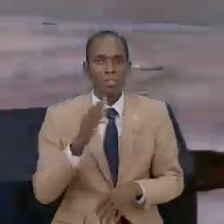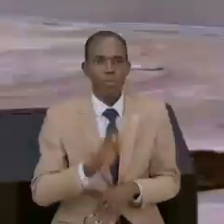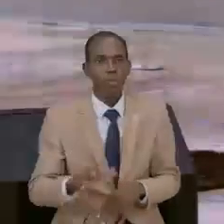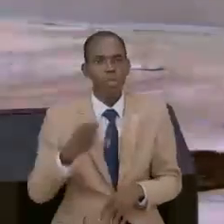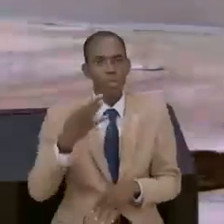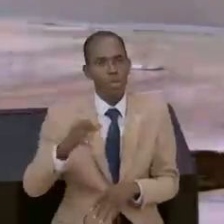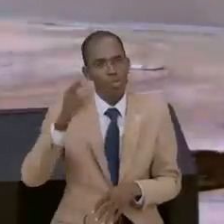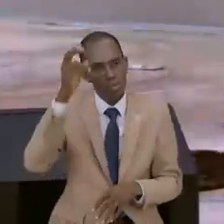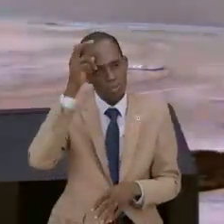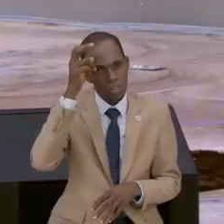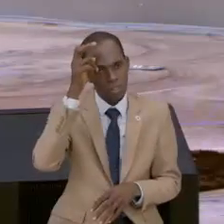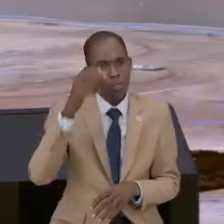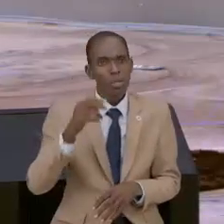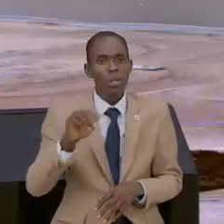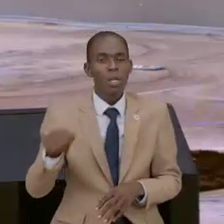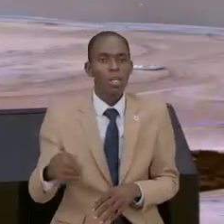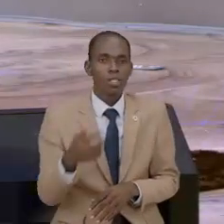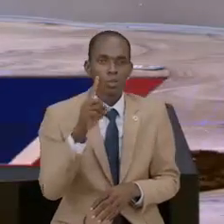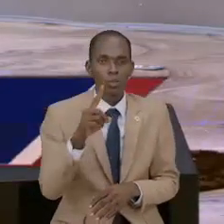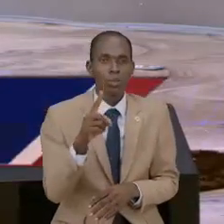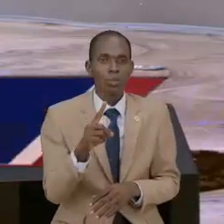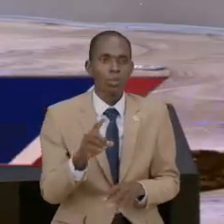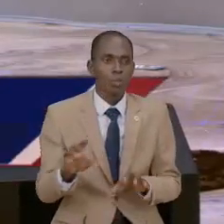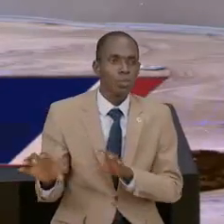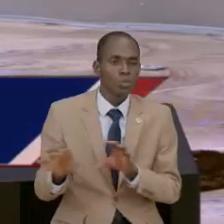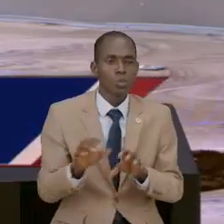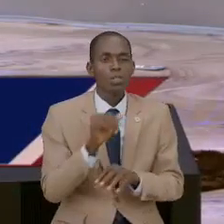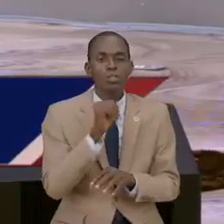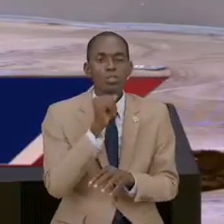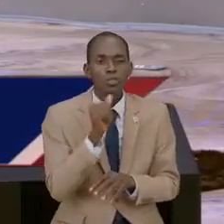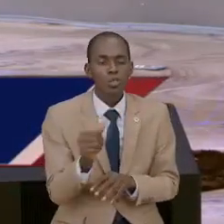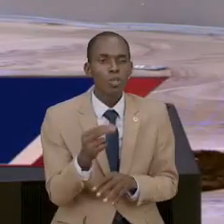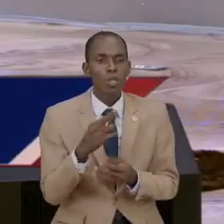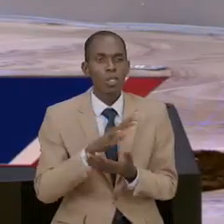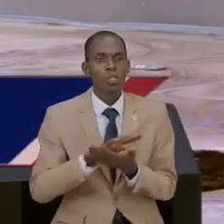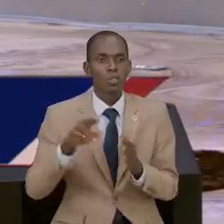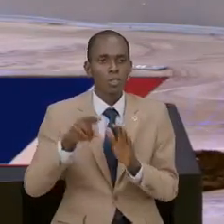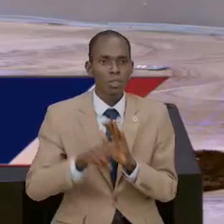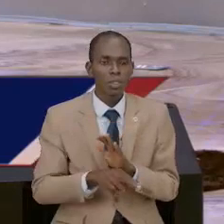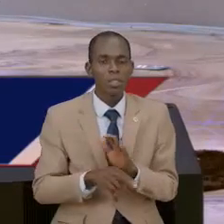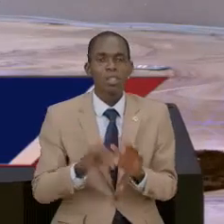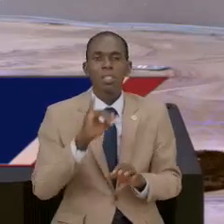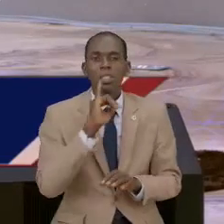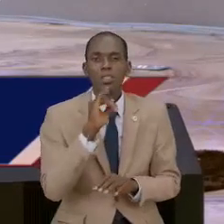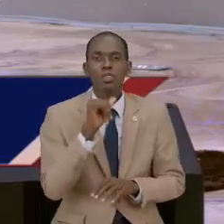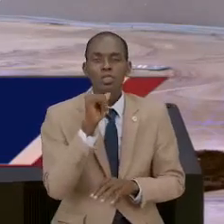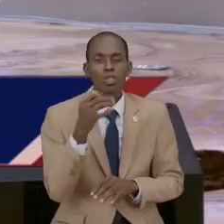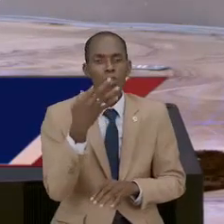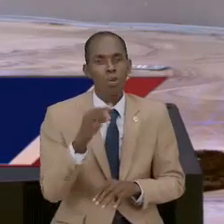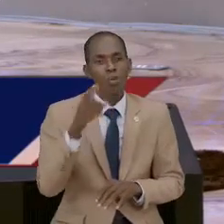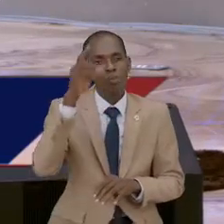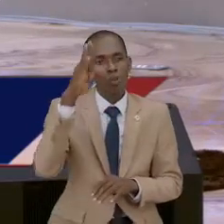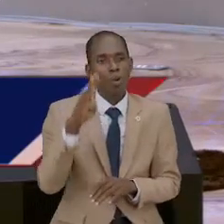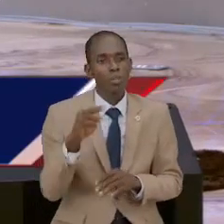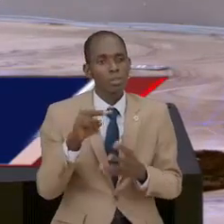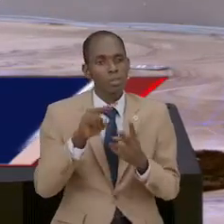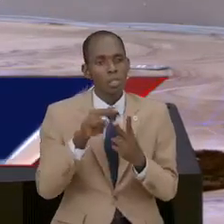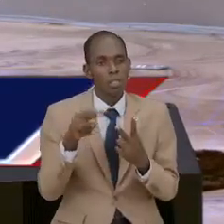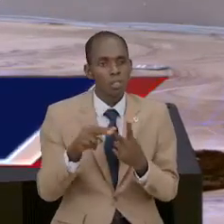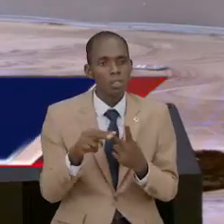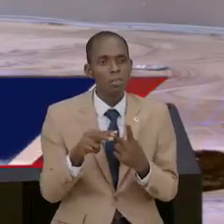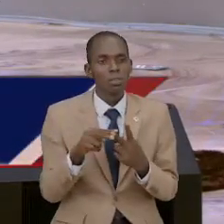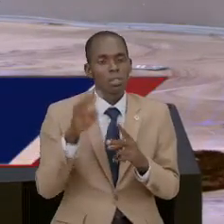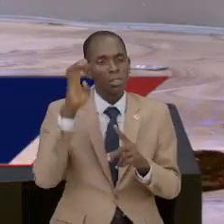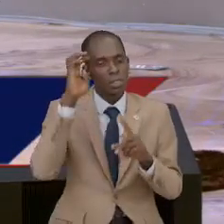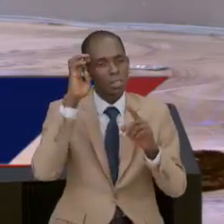devil. Whosoever doeth not righteousness is not of God,